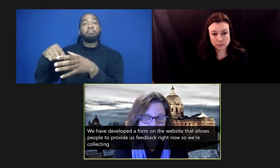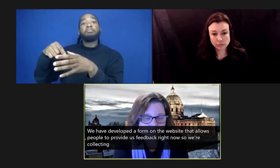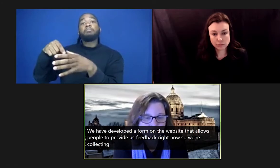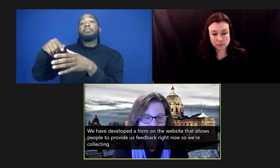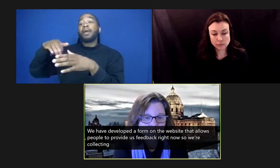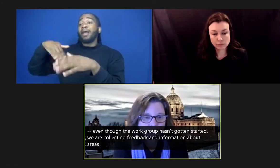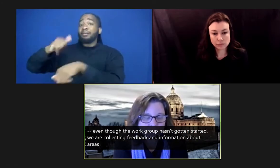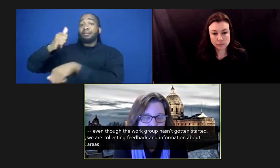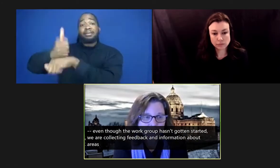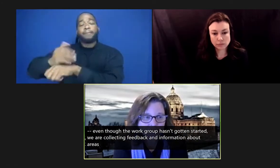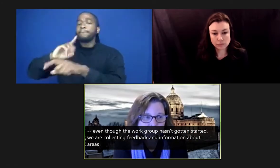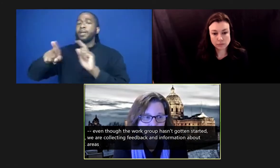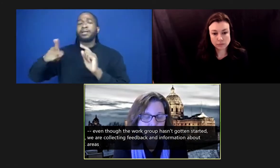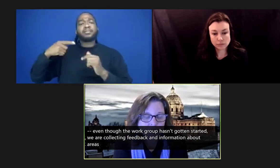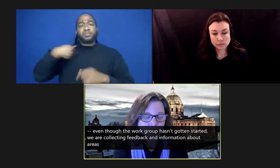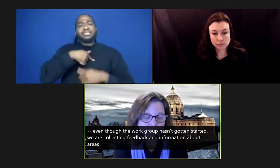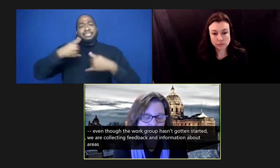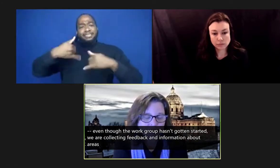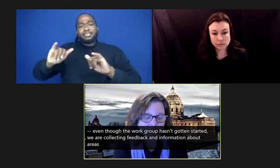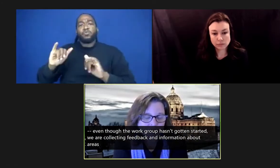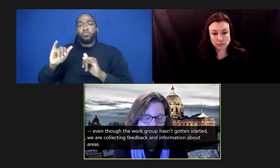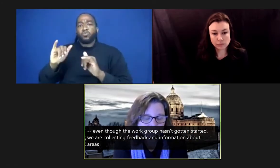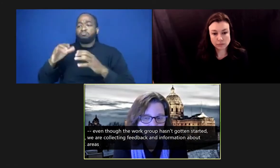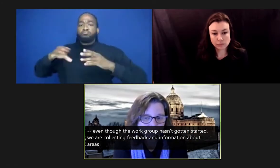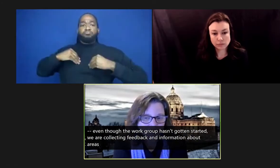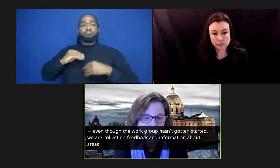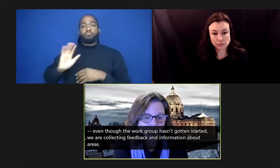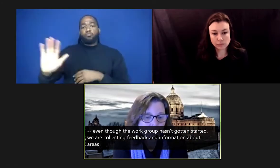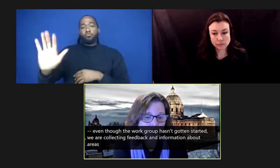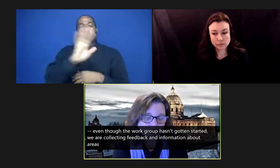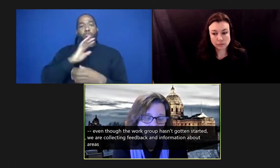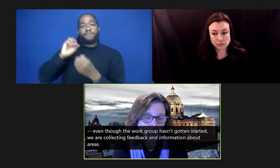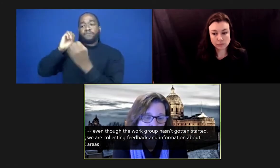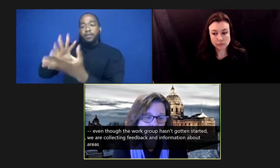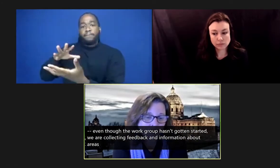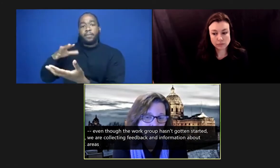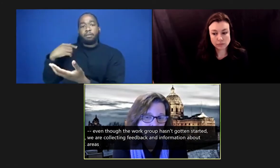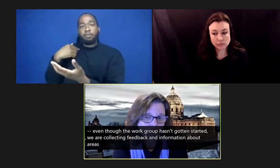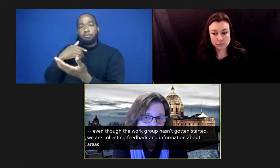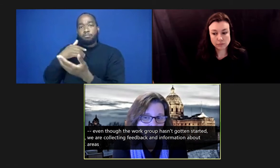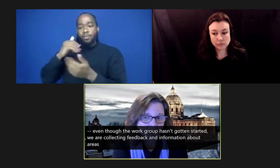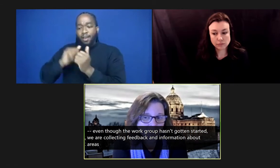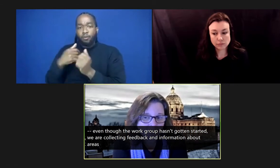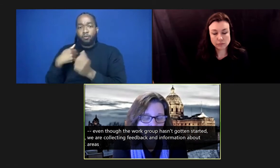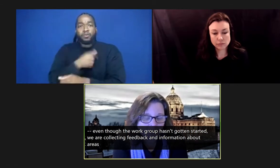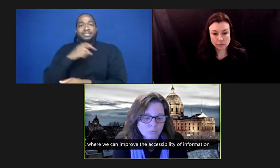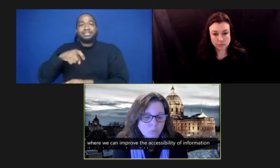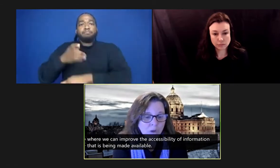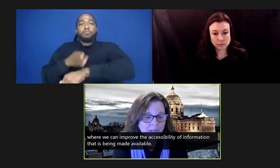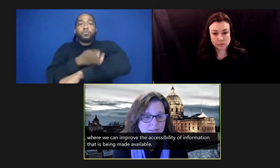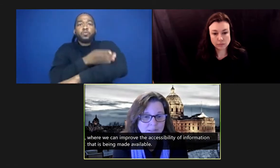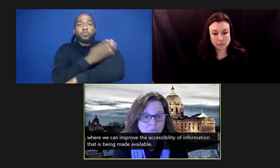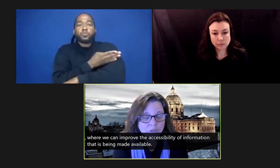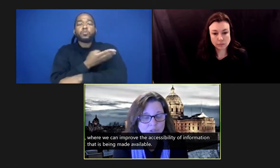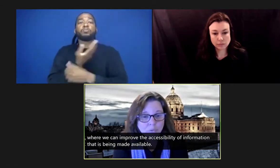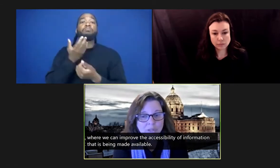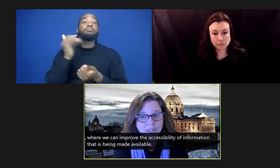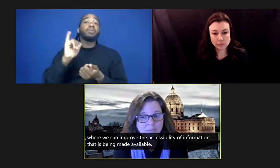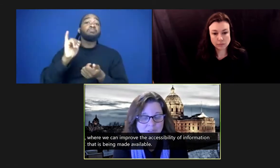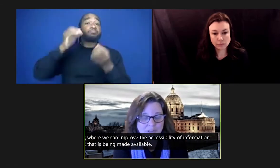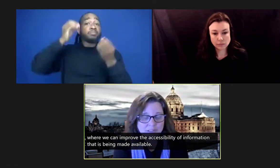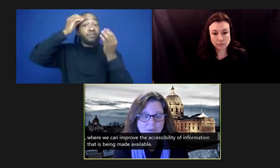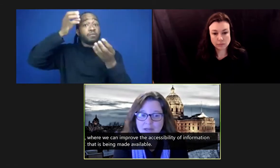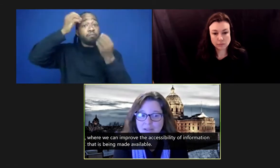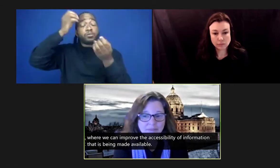the accessibility of information that is being made available. We will announce ways in which we